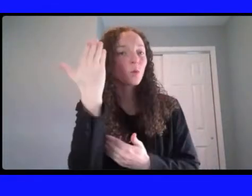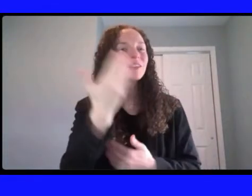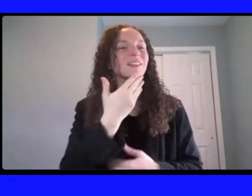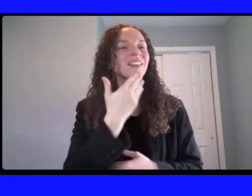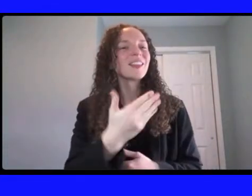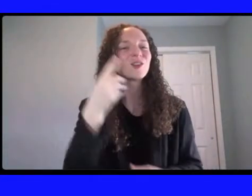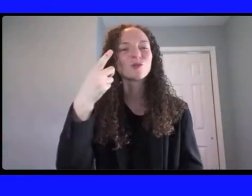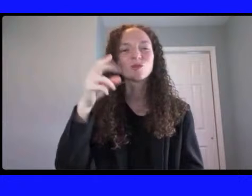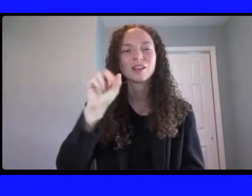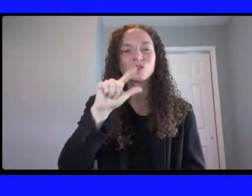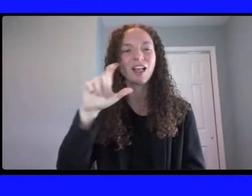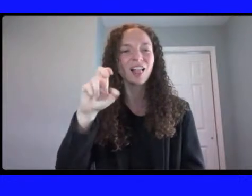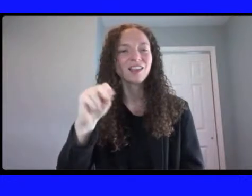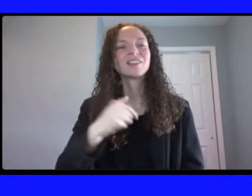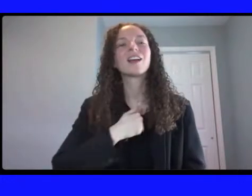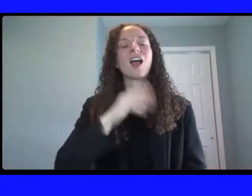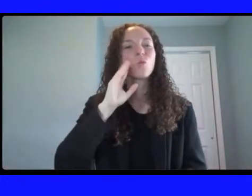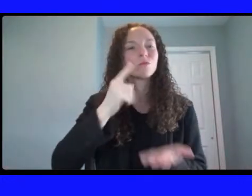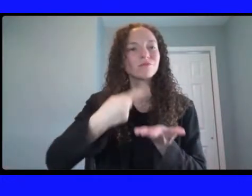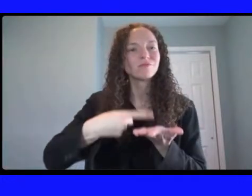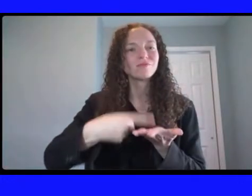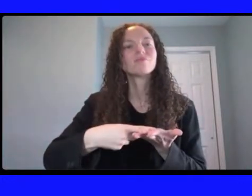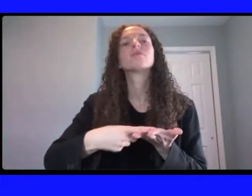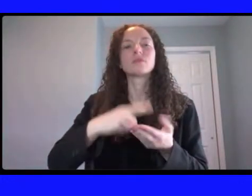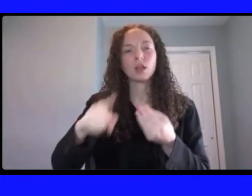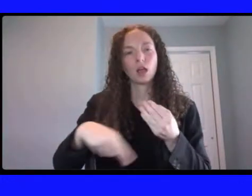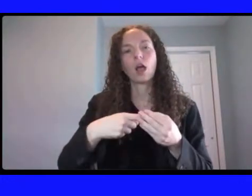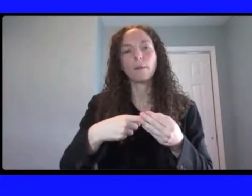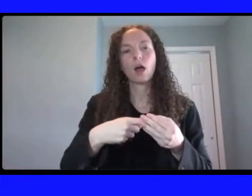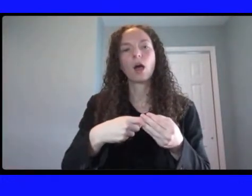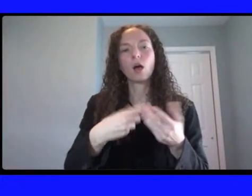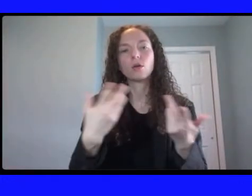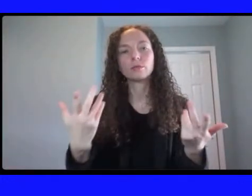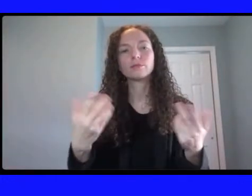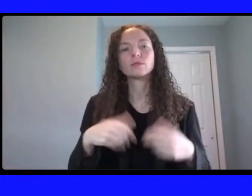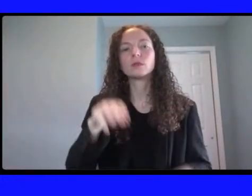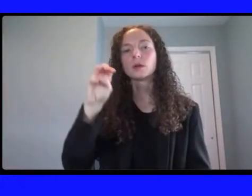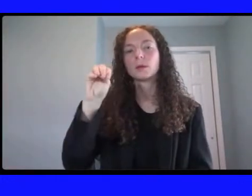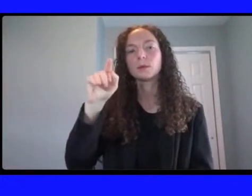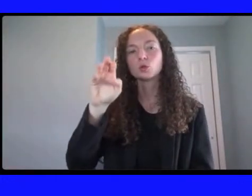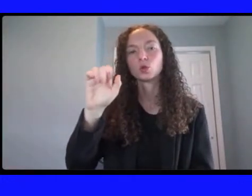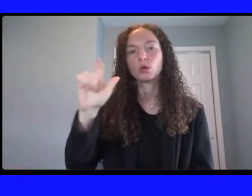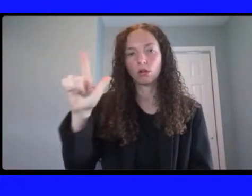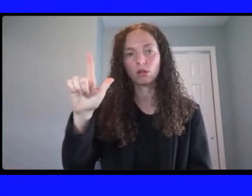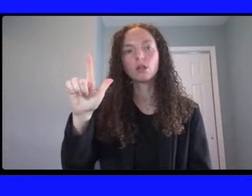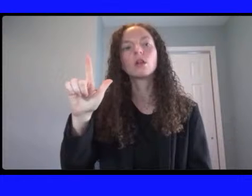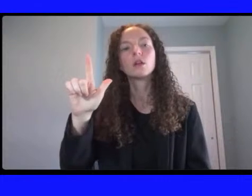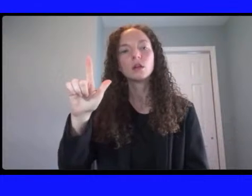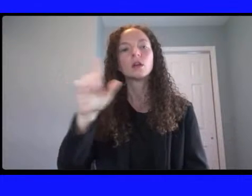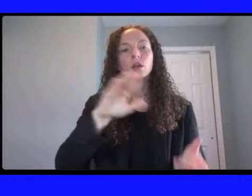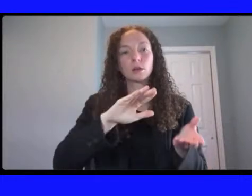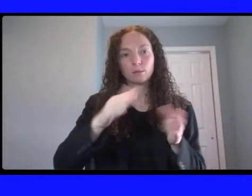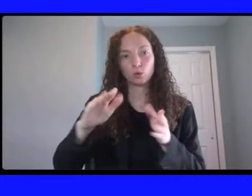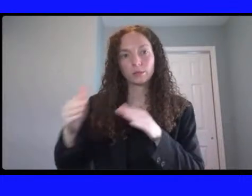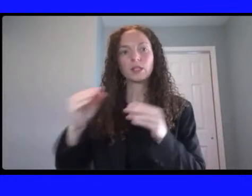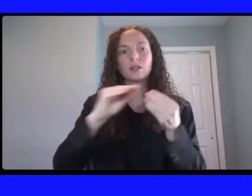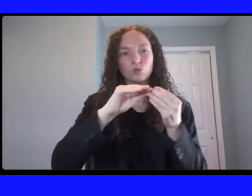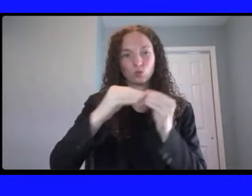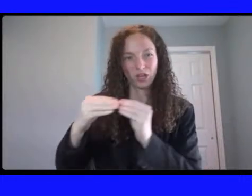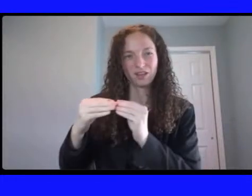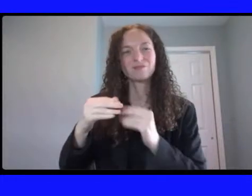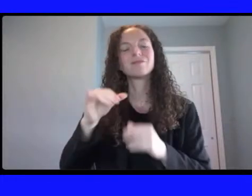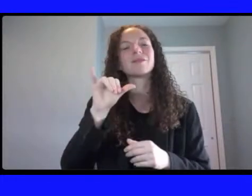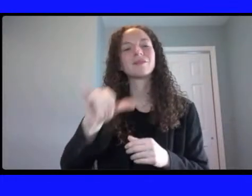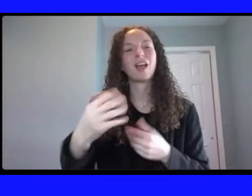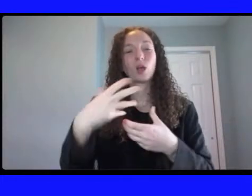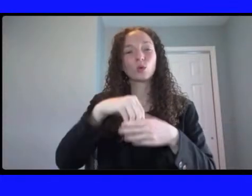and Hospitals was asked to devise a multi-point program to reduce maternal morbidity and mortality in New York City.